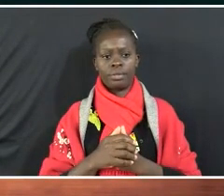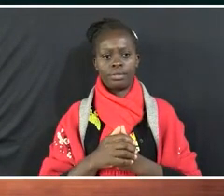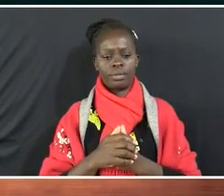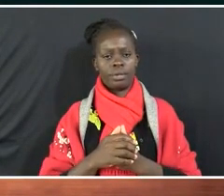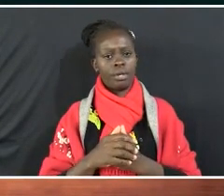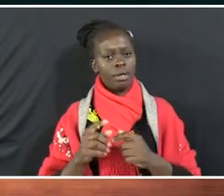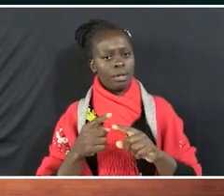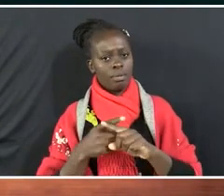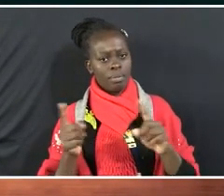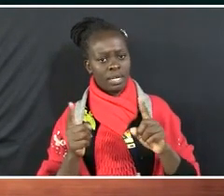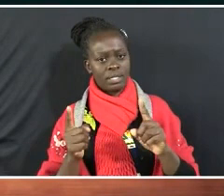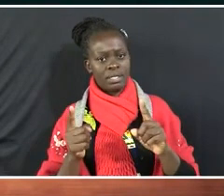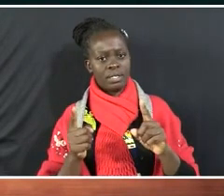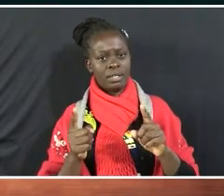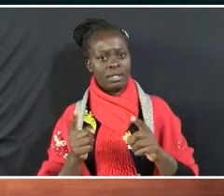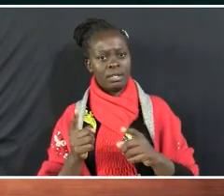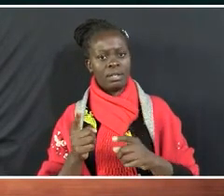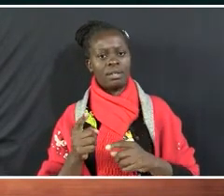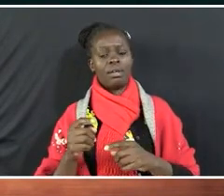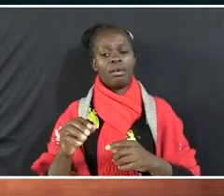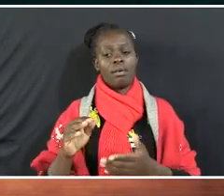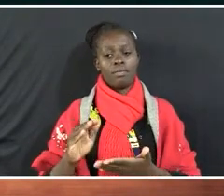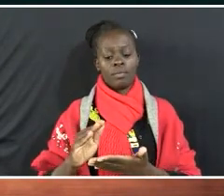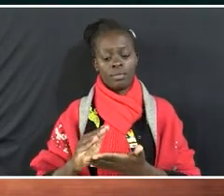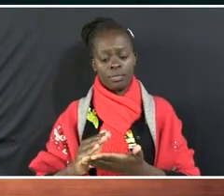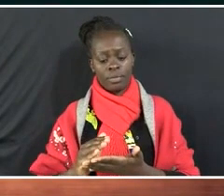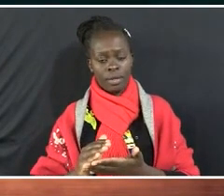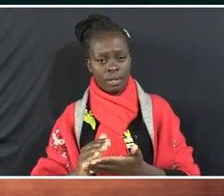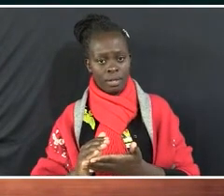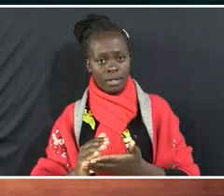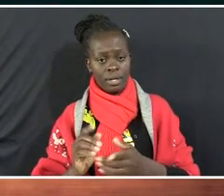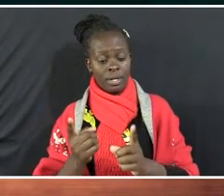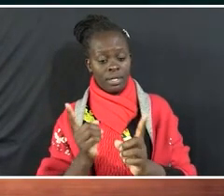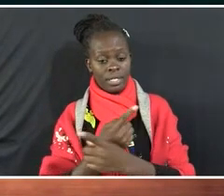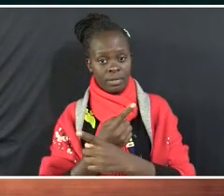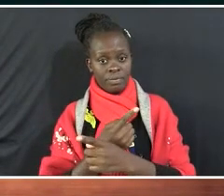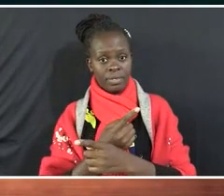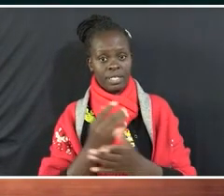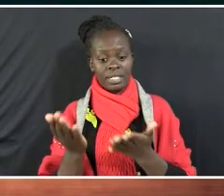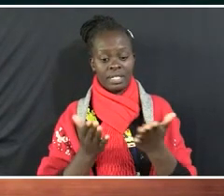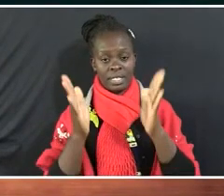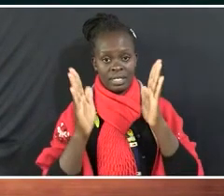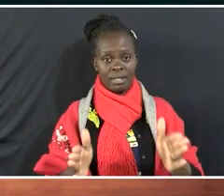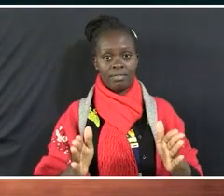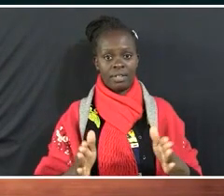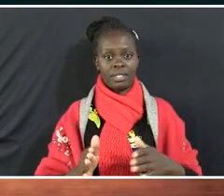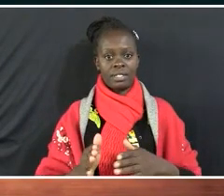same question by the king. Is a young man safe?